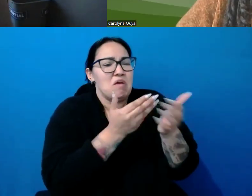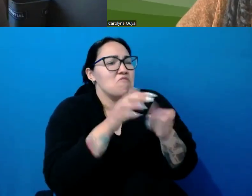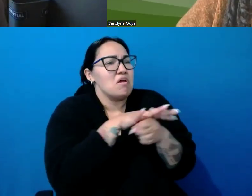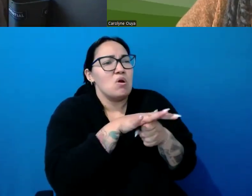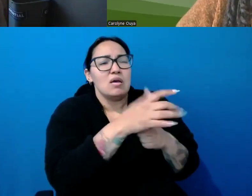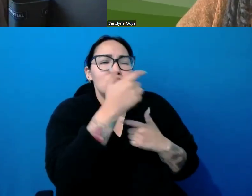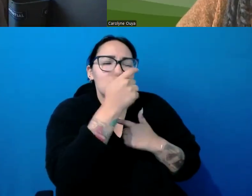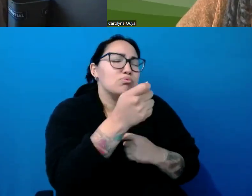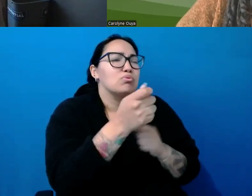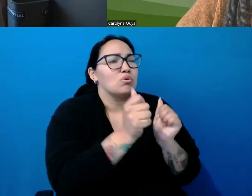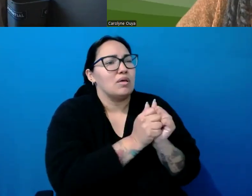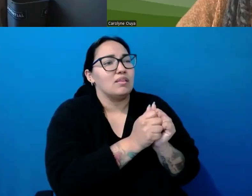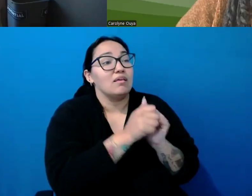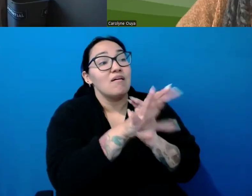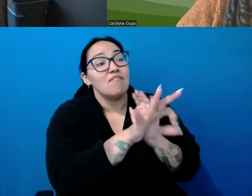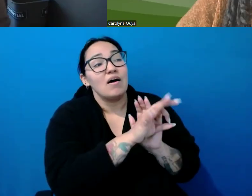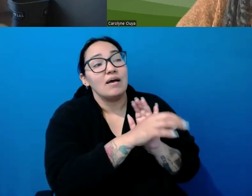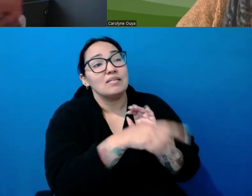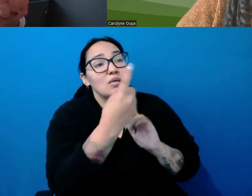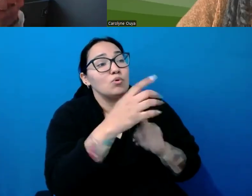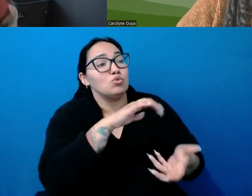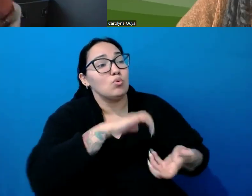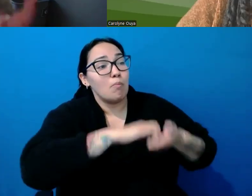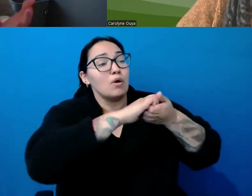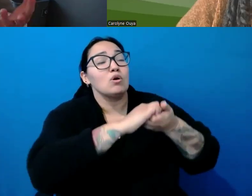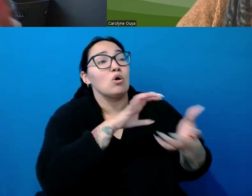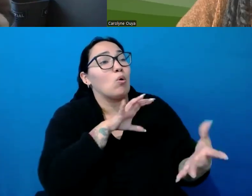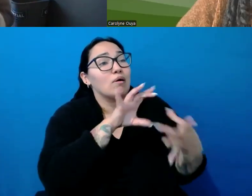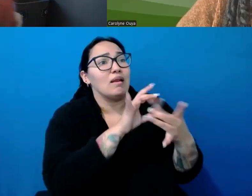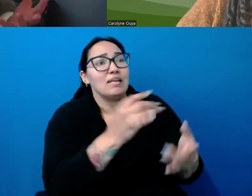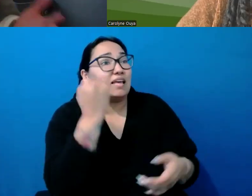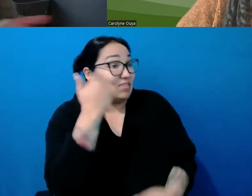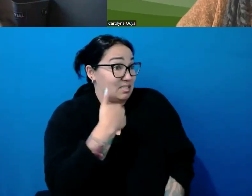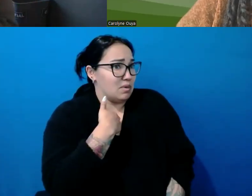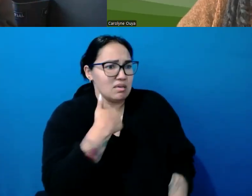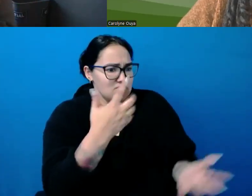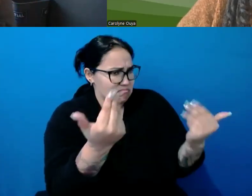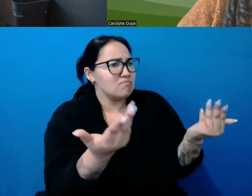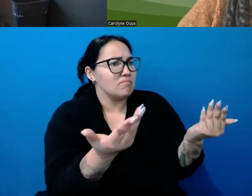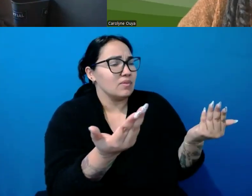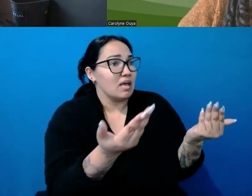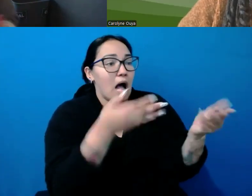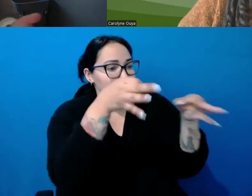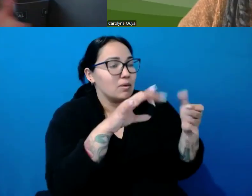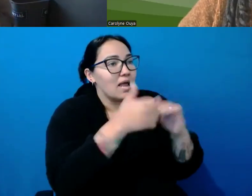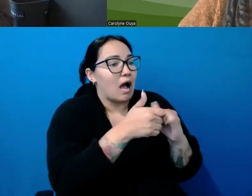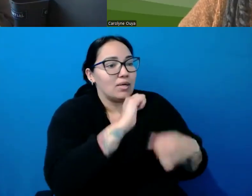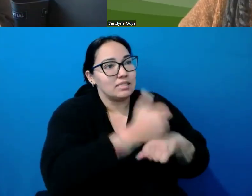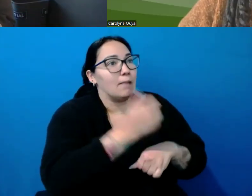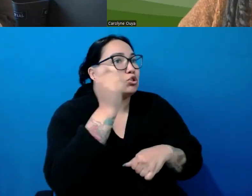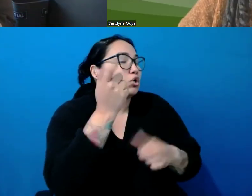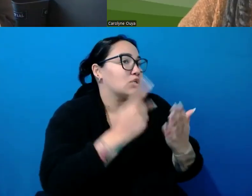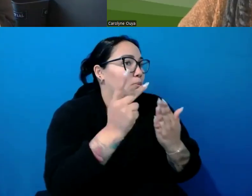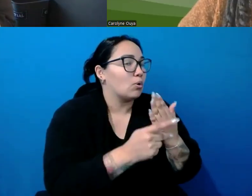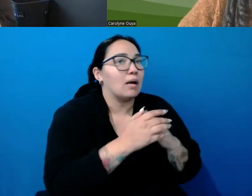in. Find someone to connect or partner with. And if it's me, reach out to me and I'll tell you, here's how I did a scholarship program. Here's how I